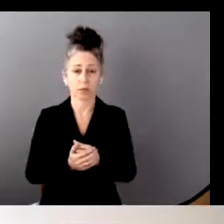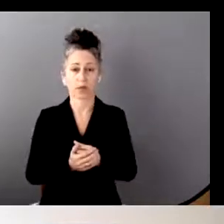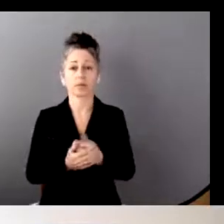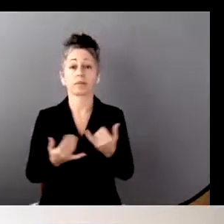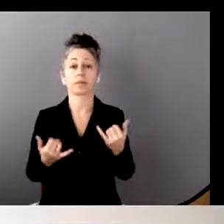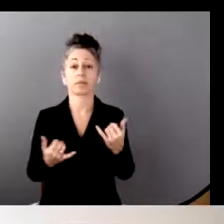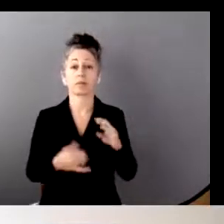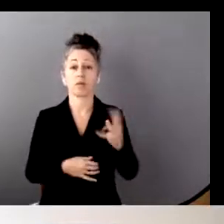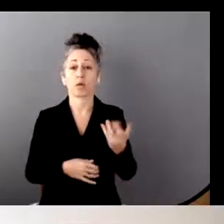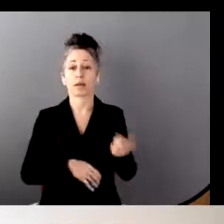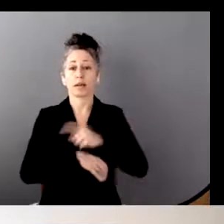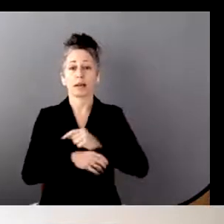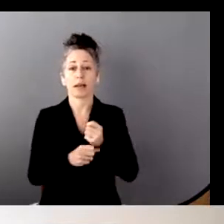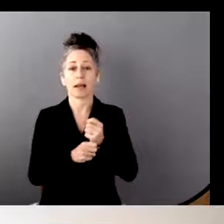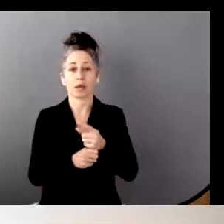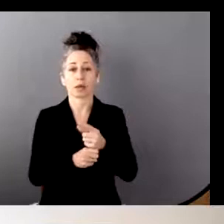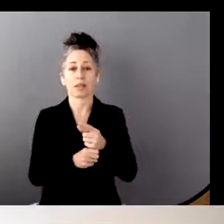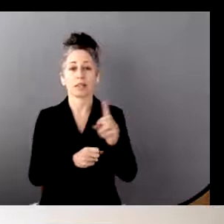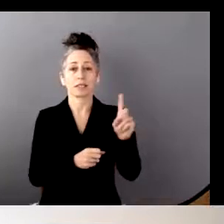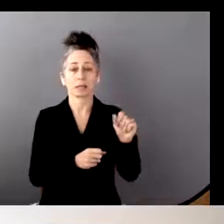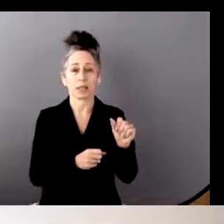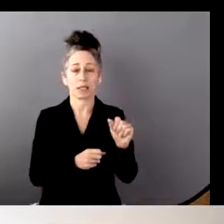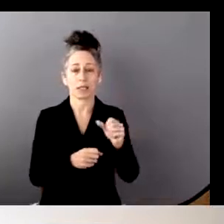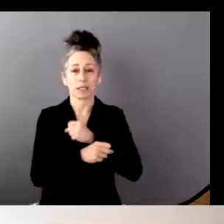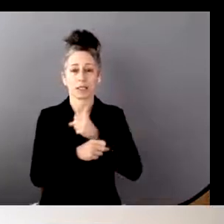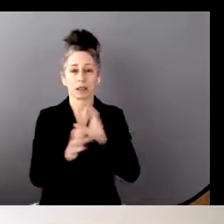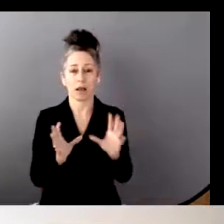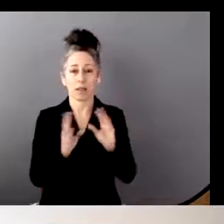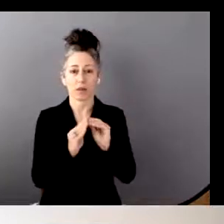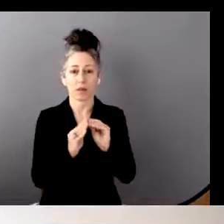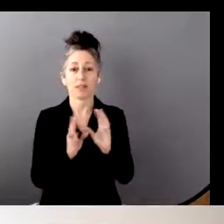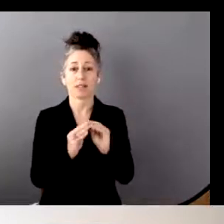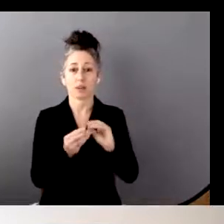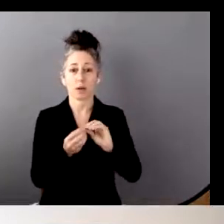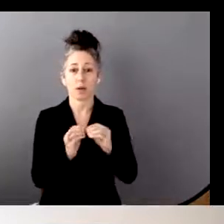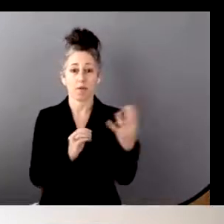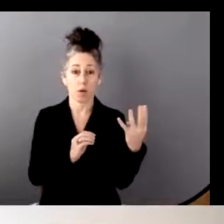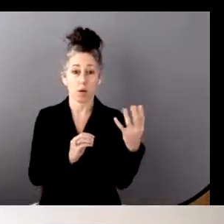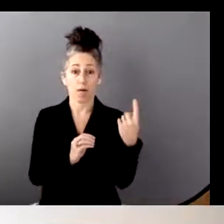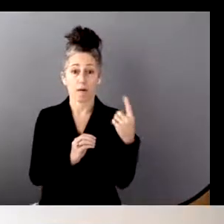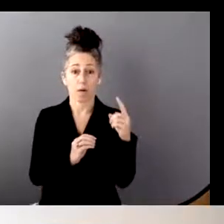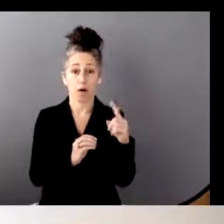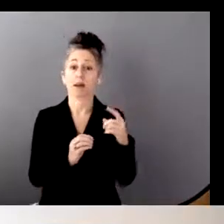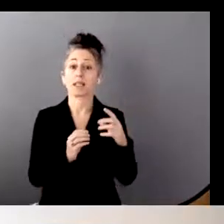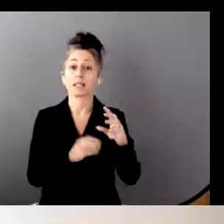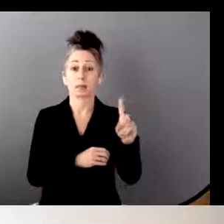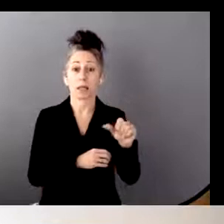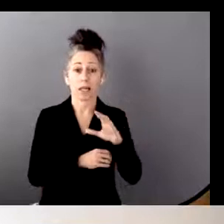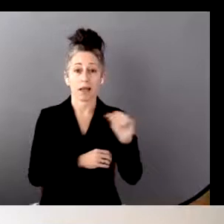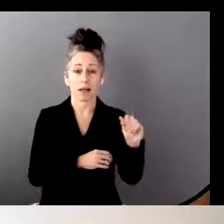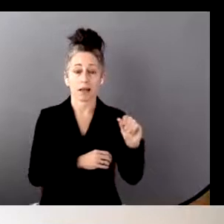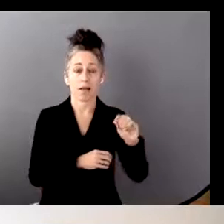annual Disability Statistics Conference, session number 4 on disability and African Americans. We're